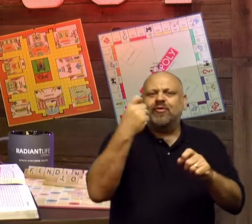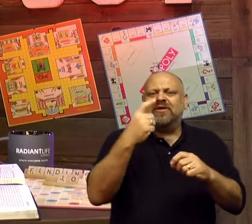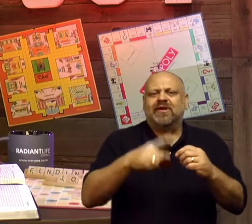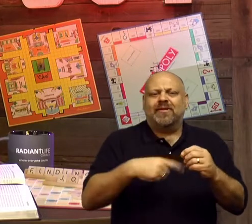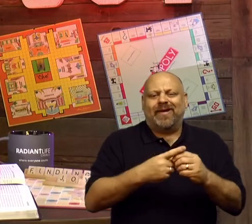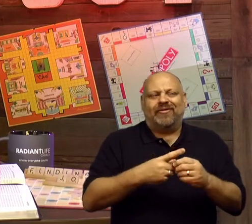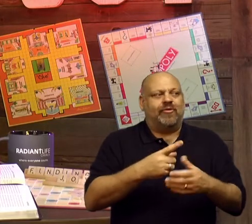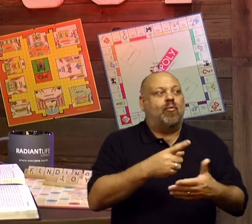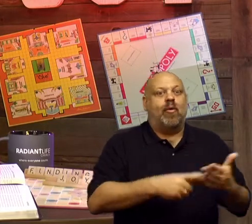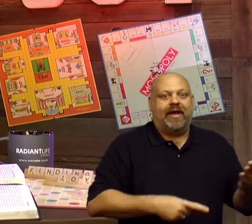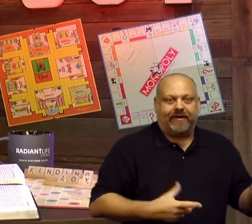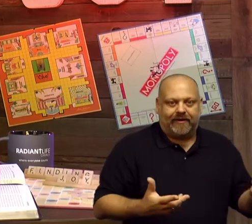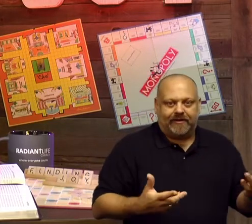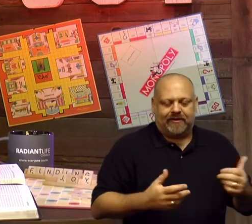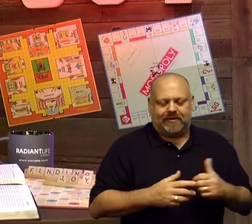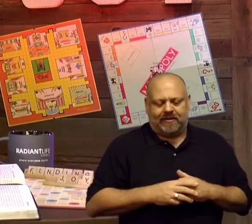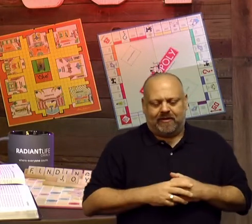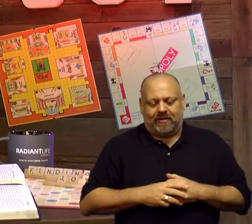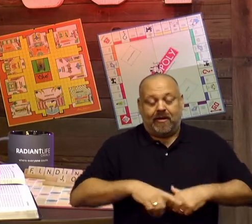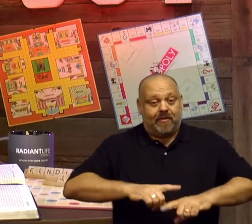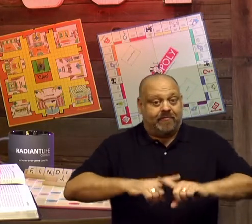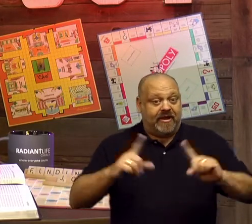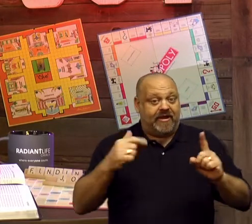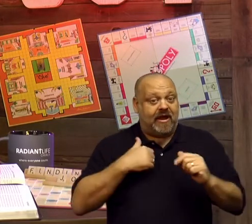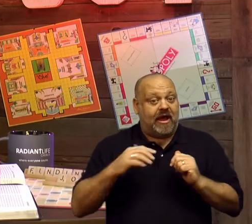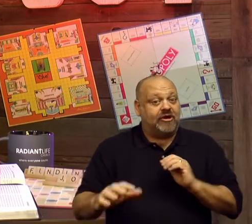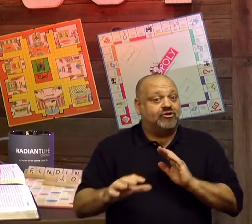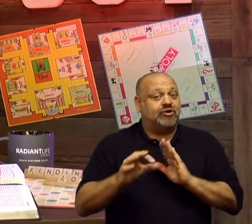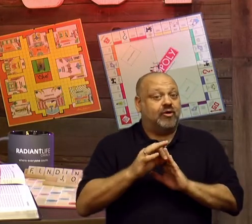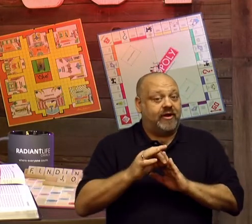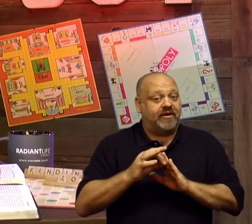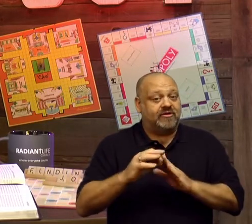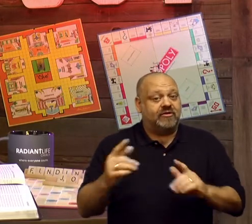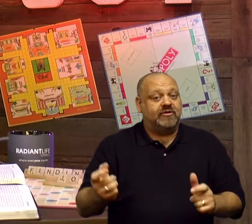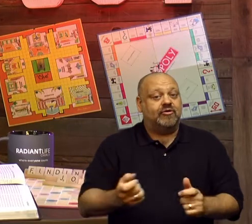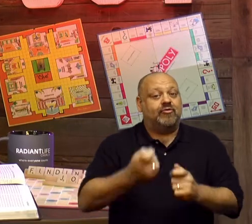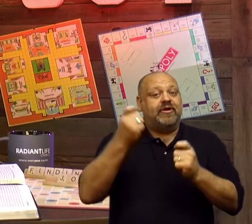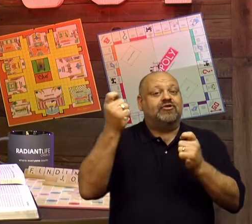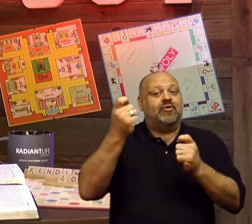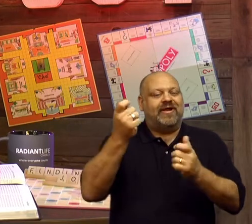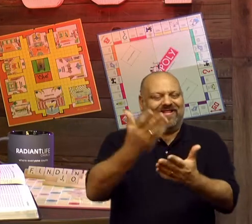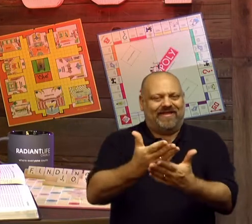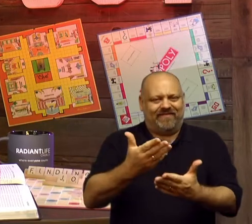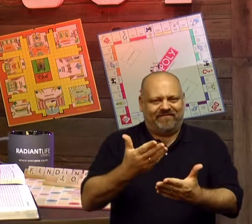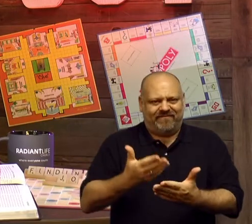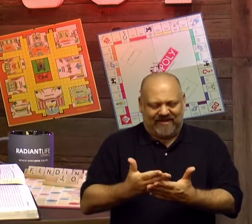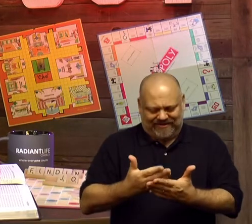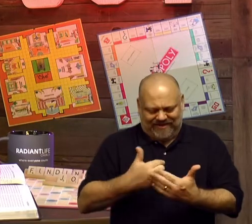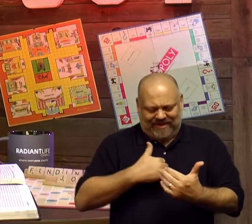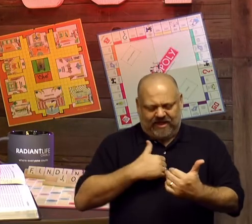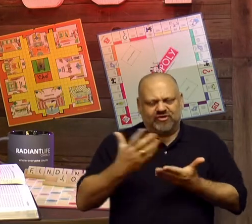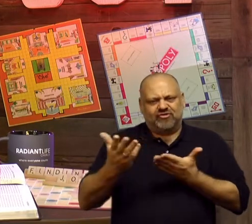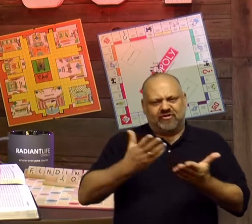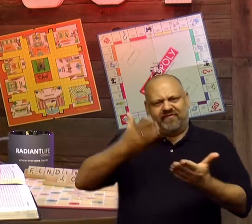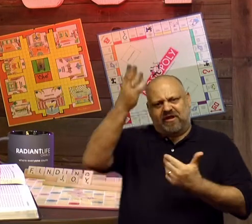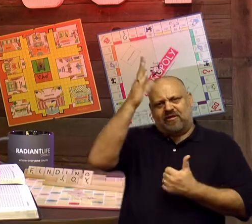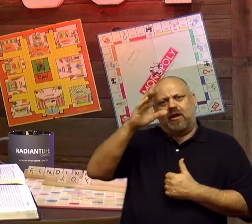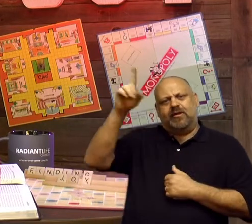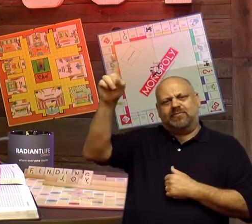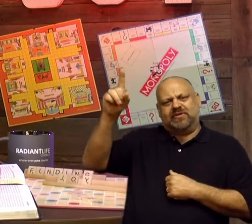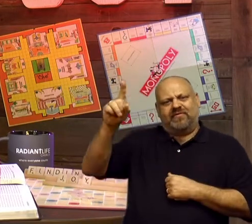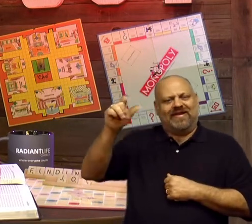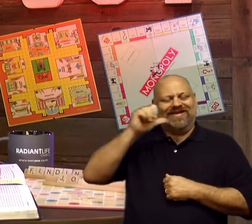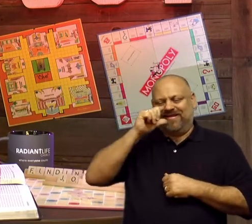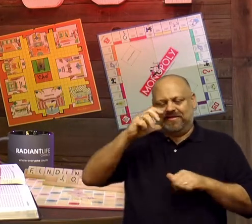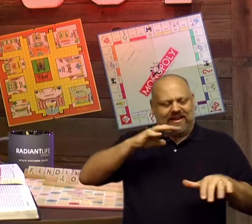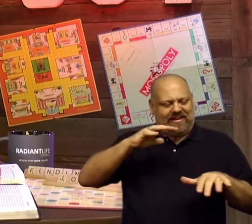couldn't rejoice about the what, but I chose to rejoice in the fact that I